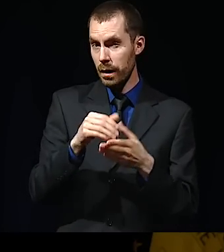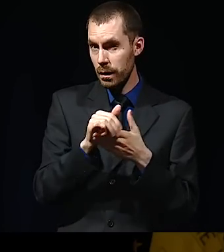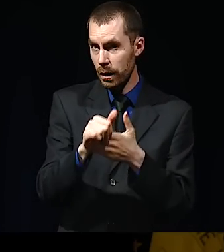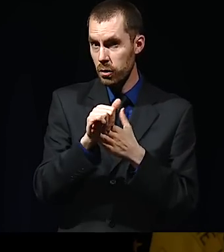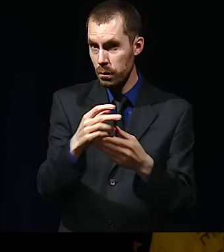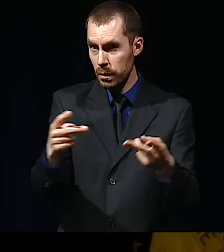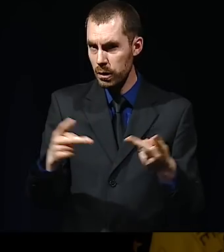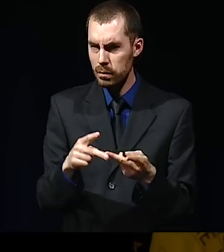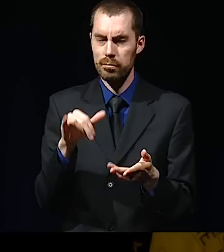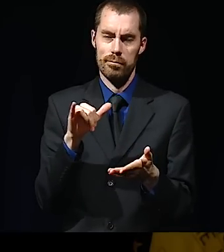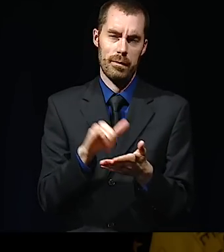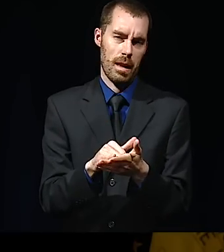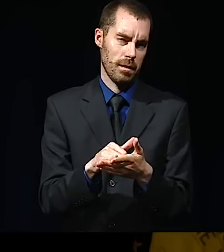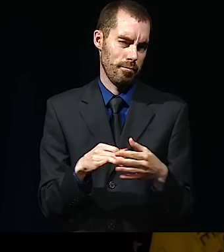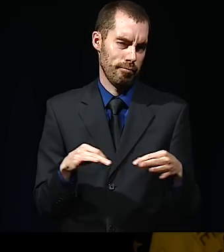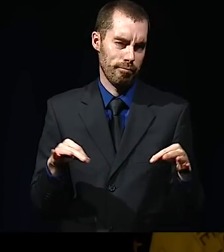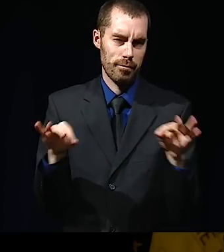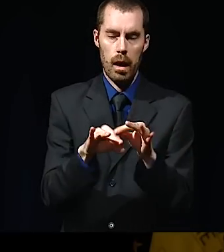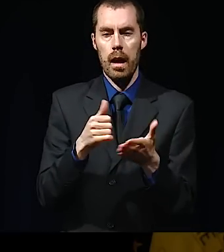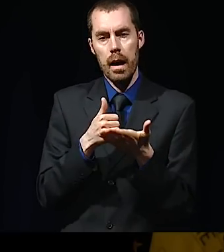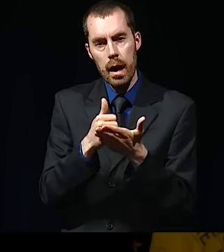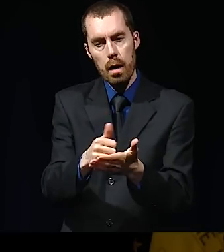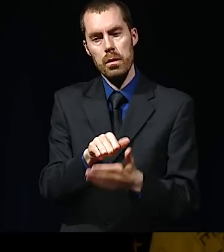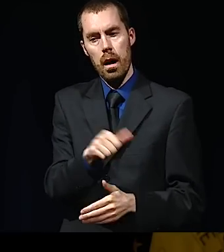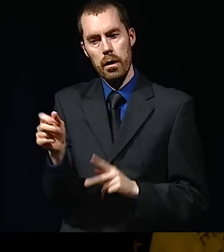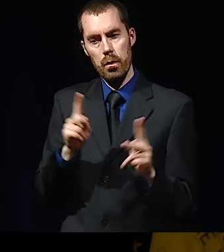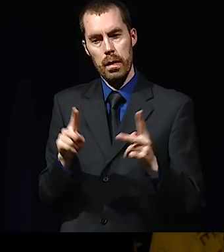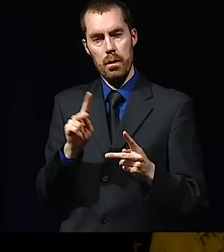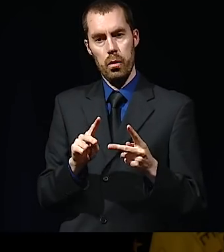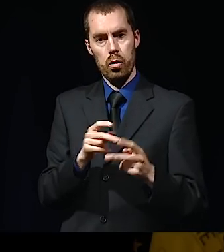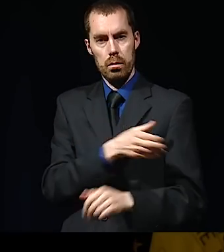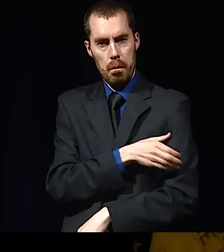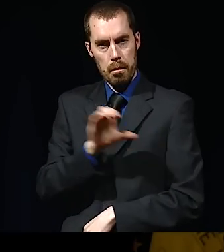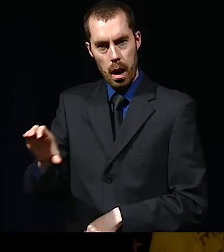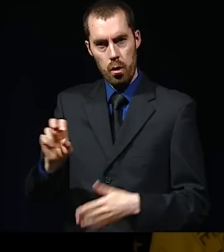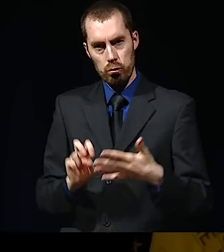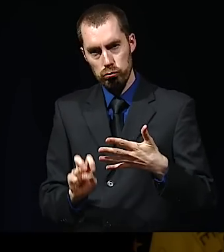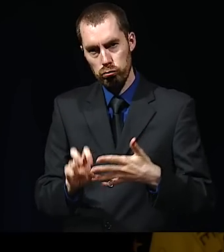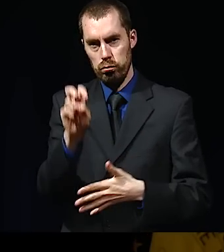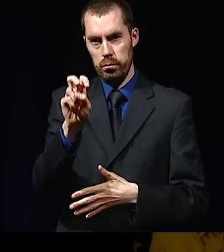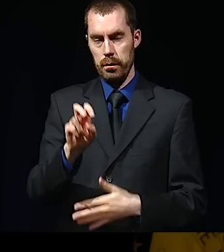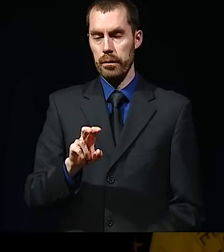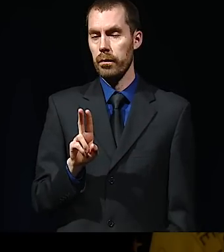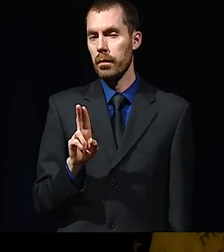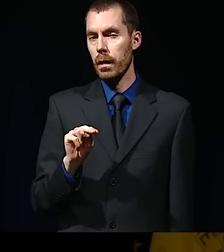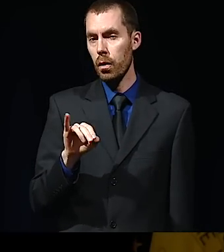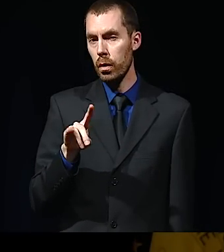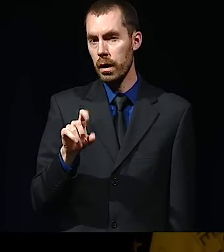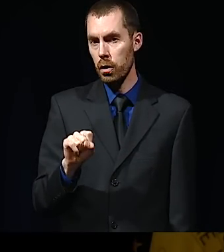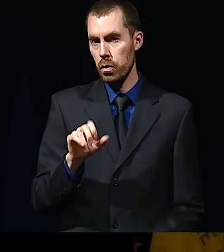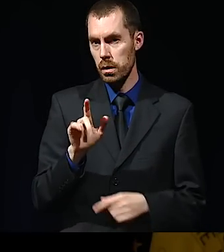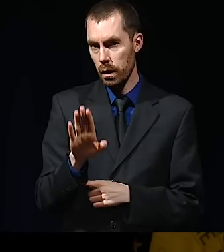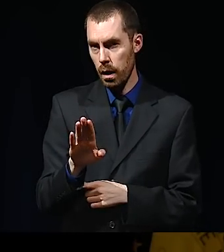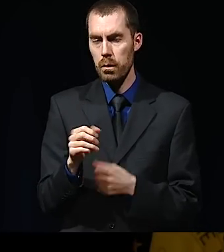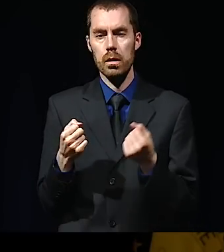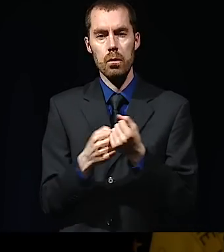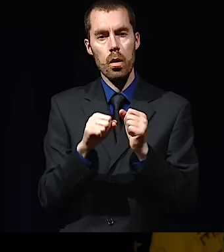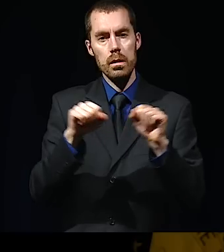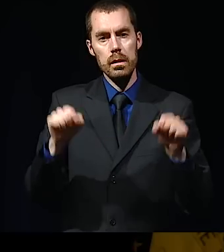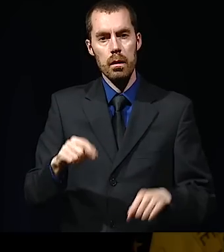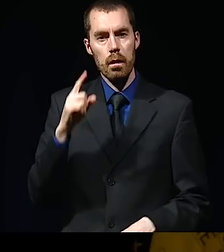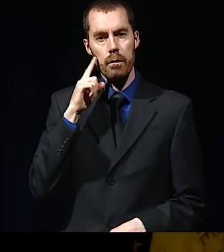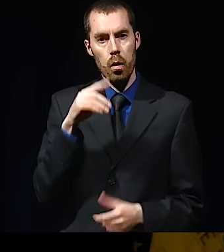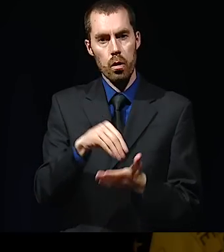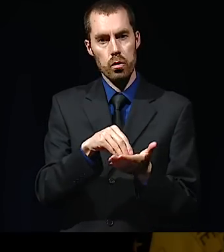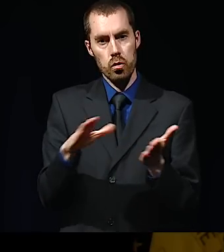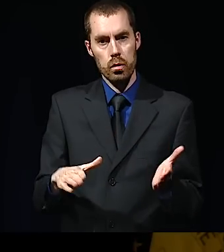is crucial because it helps empower others to step up. Unidos Club, a support system for undocumented students and